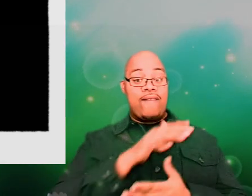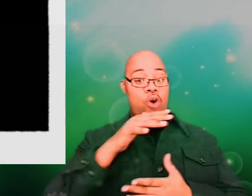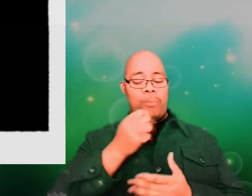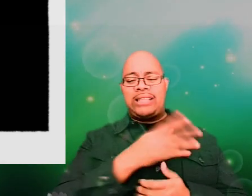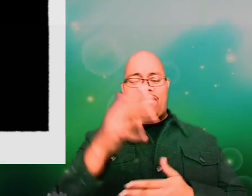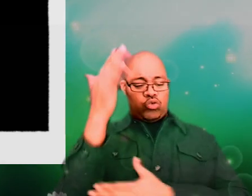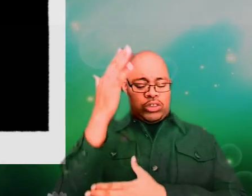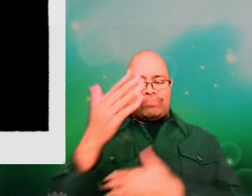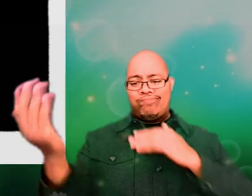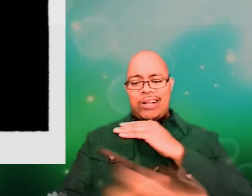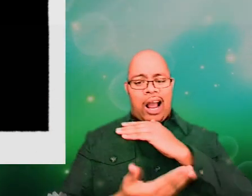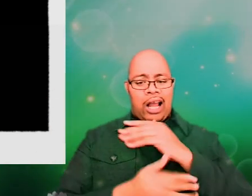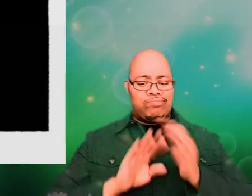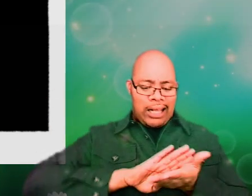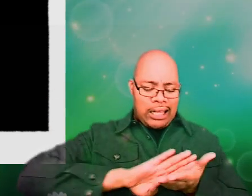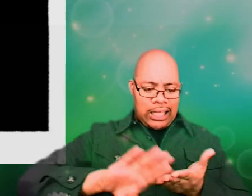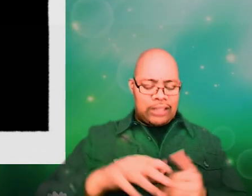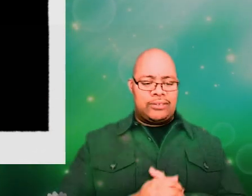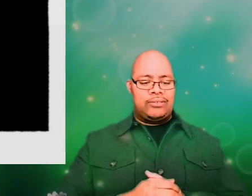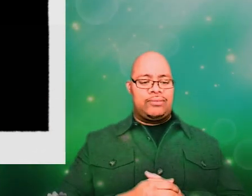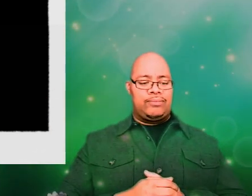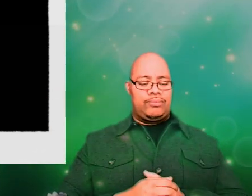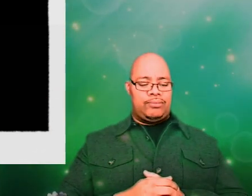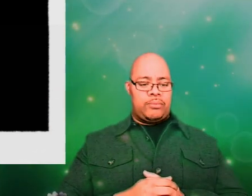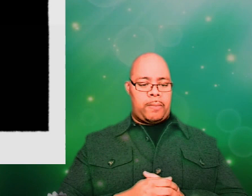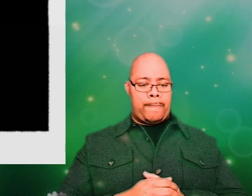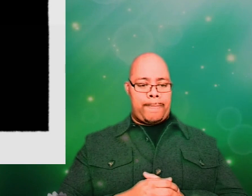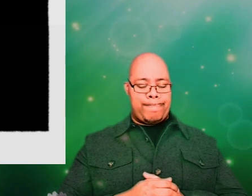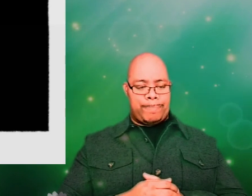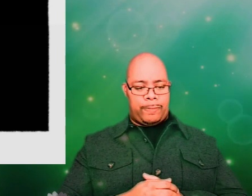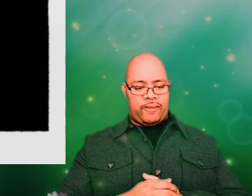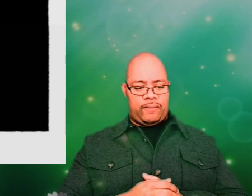live oaks were cut down, making way for ecological succession.